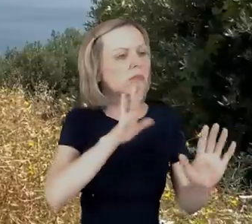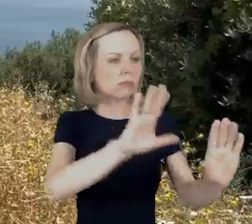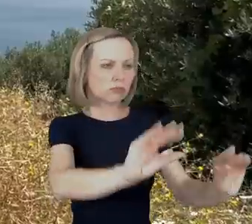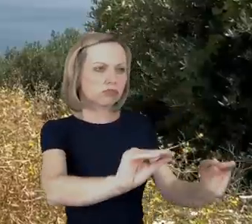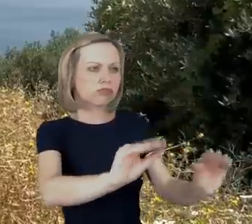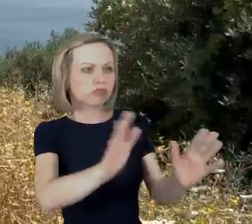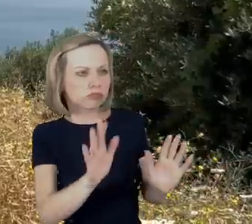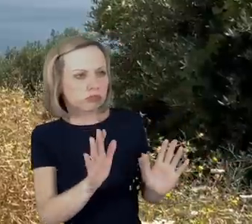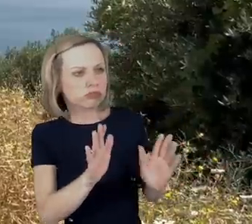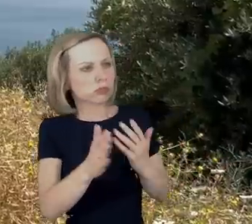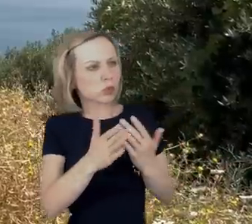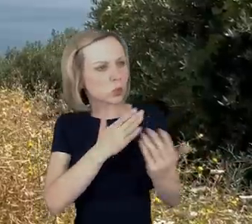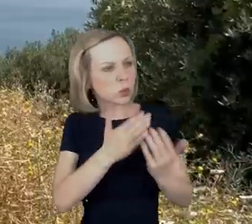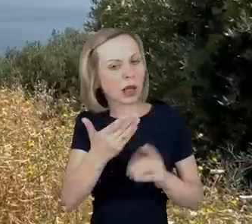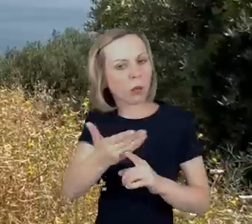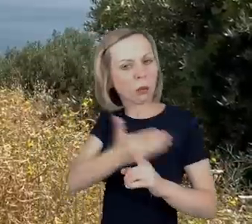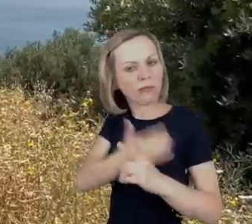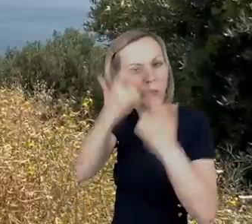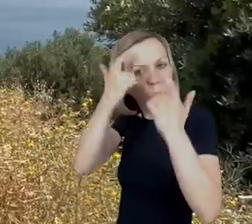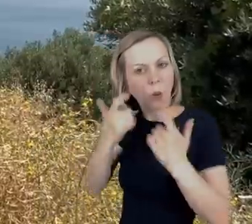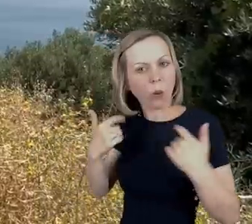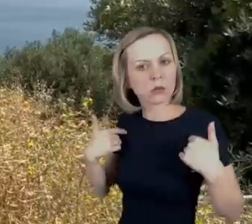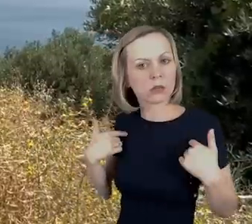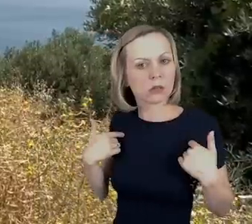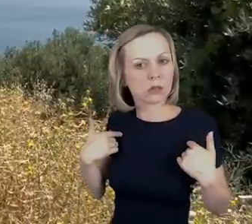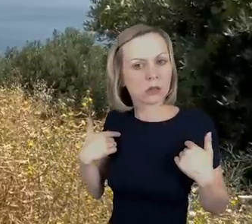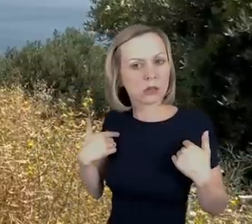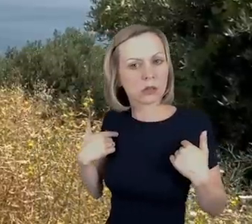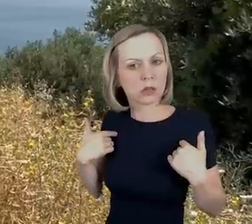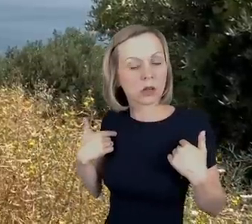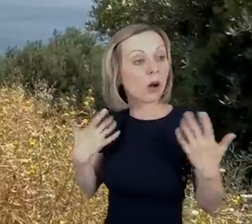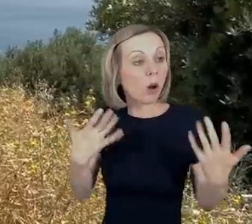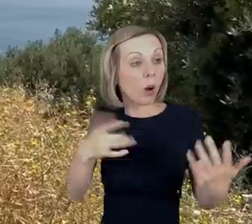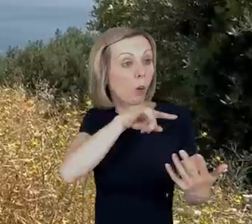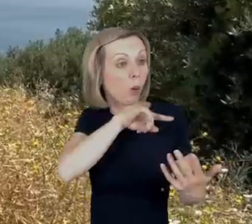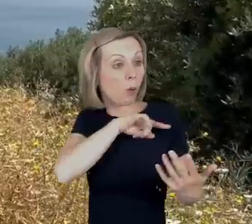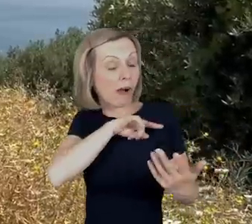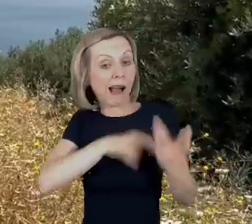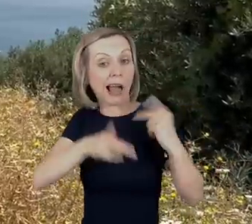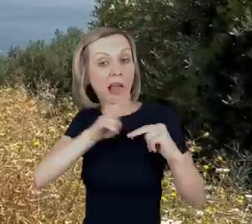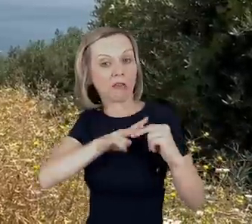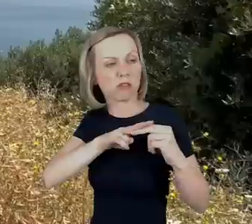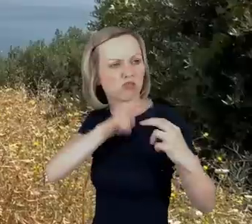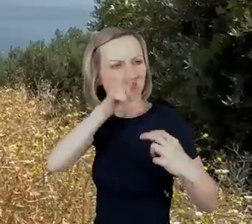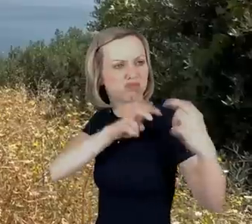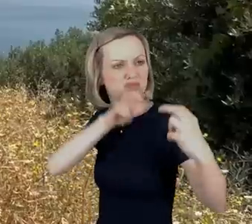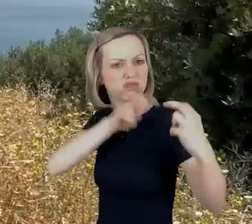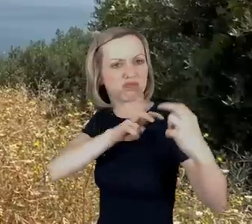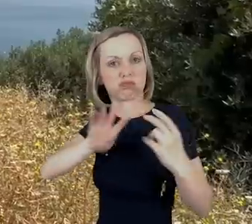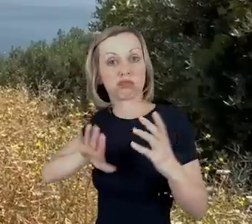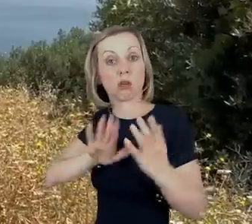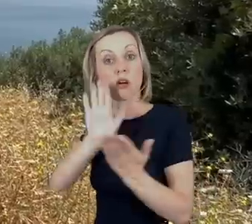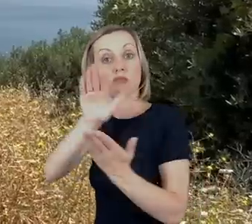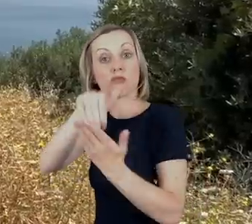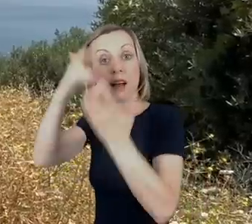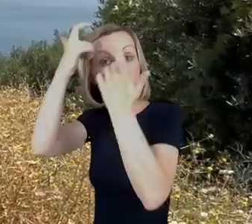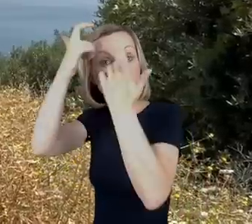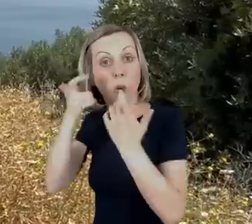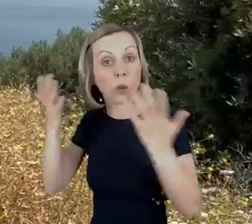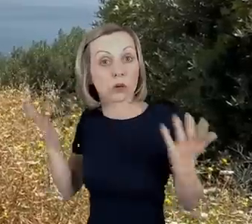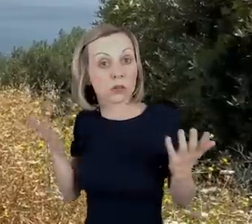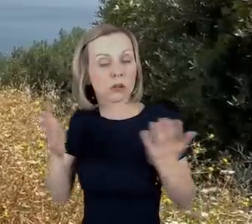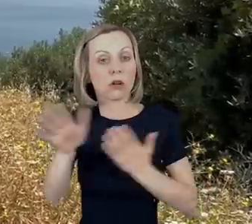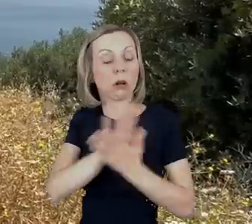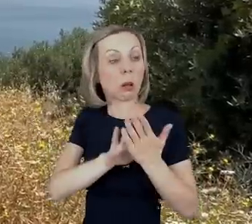terms quickly with your accuser while you are on the way to the court. With him or your accuser, may hand